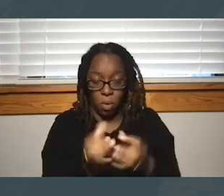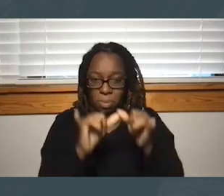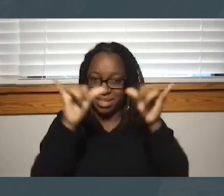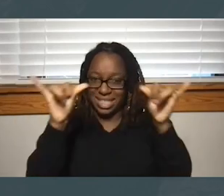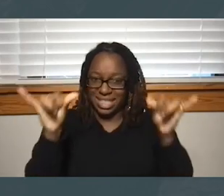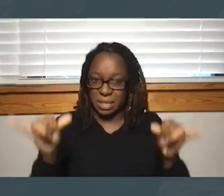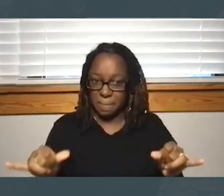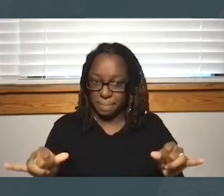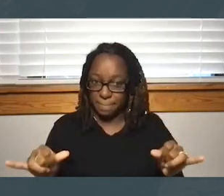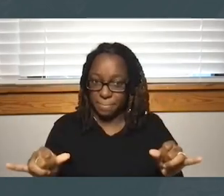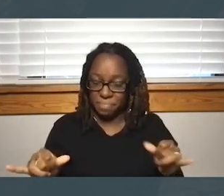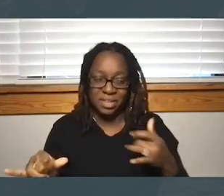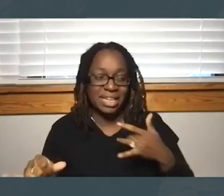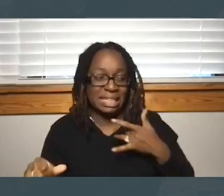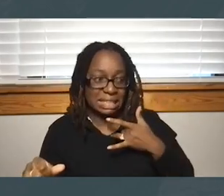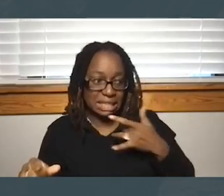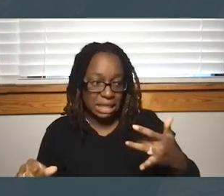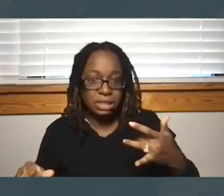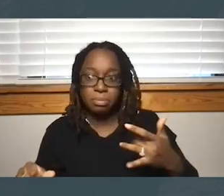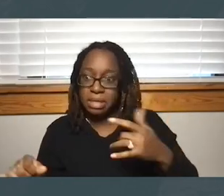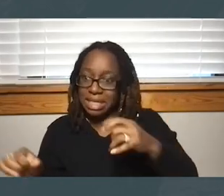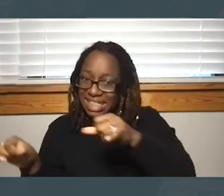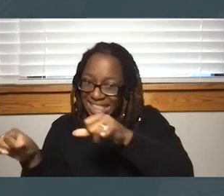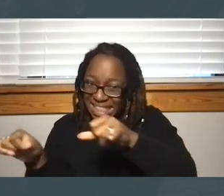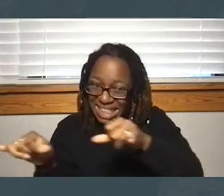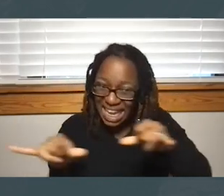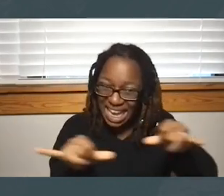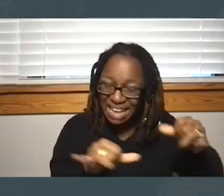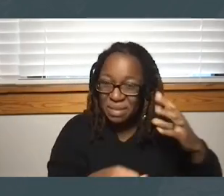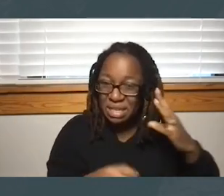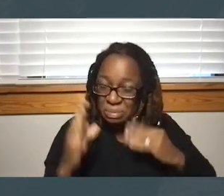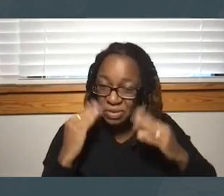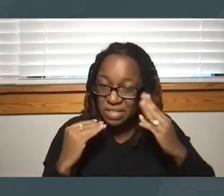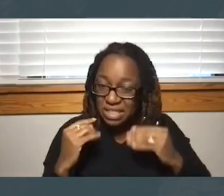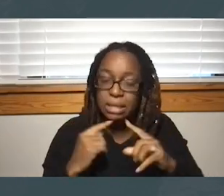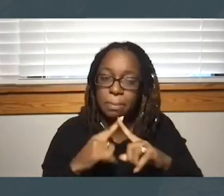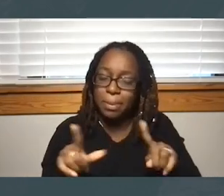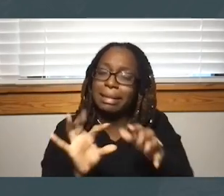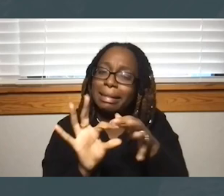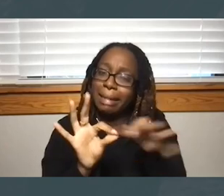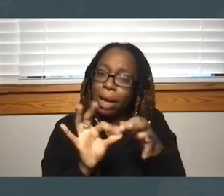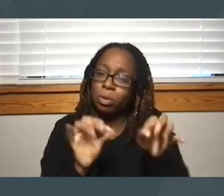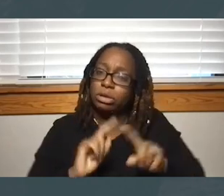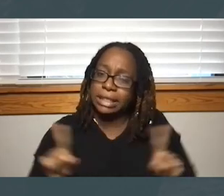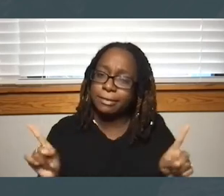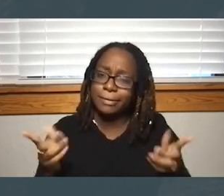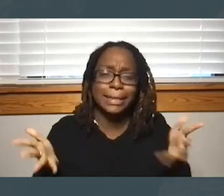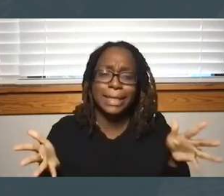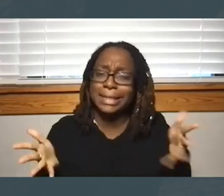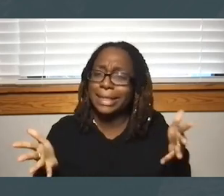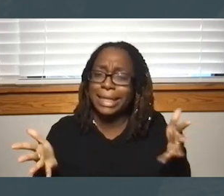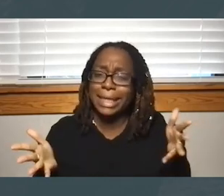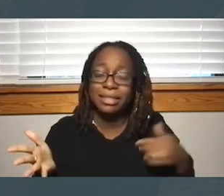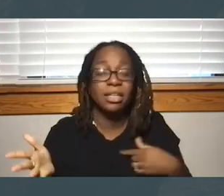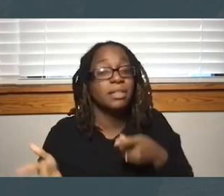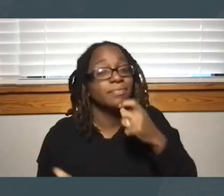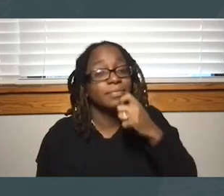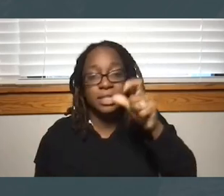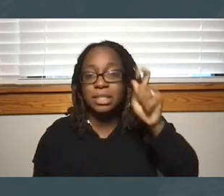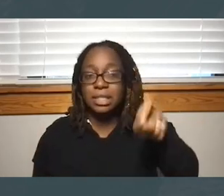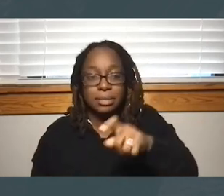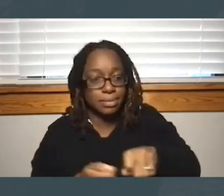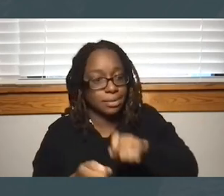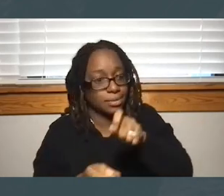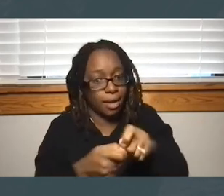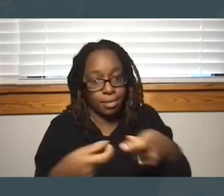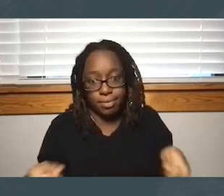itself in multiple languages, but it's the same thing. It doesn't mean that it has to be the exact same situation,